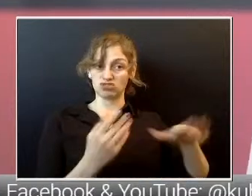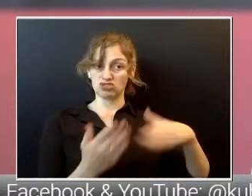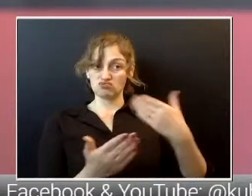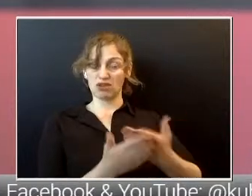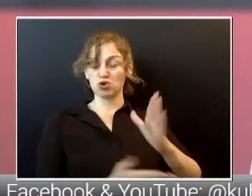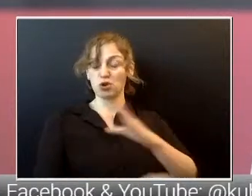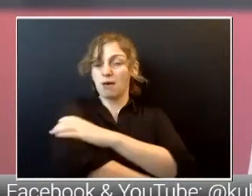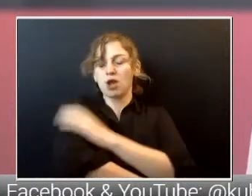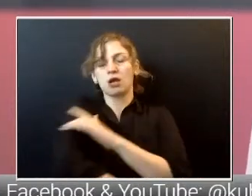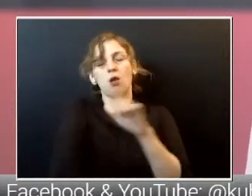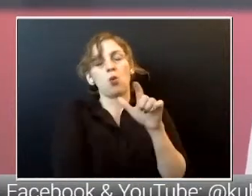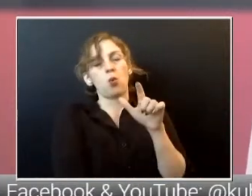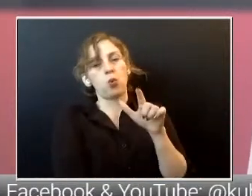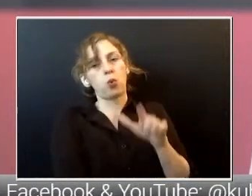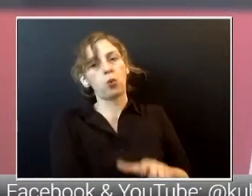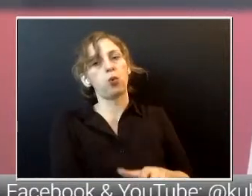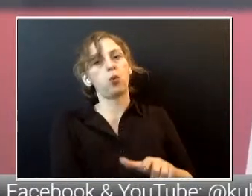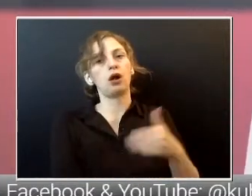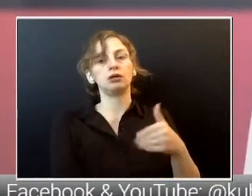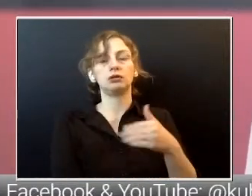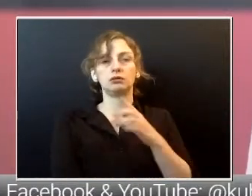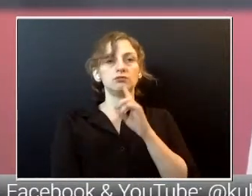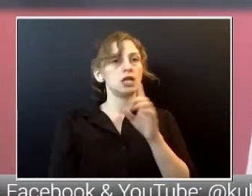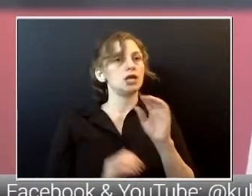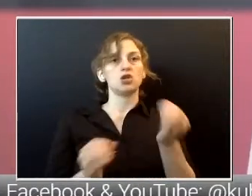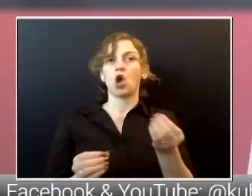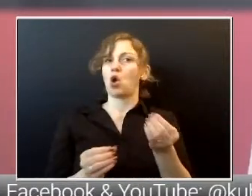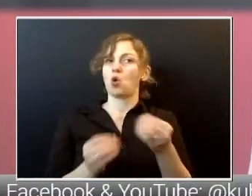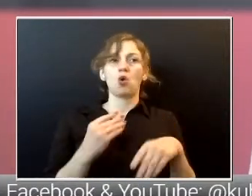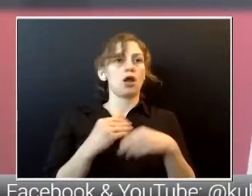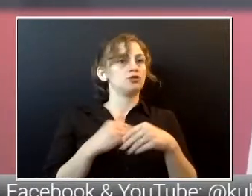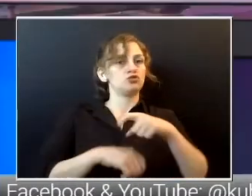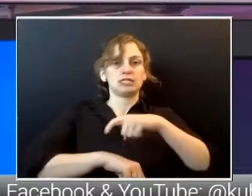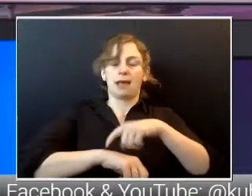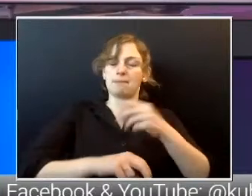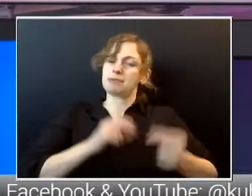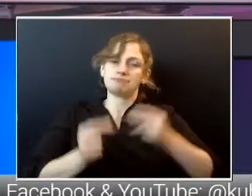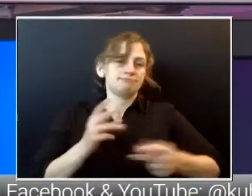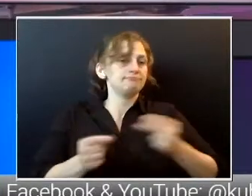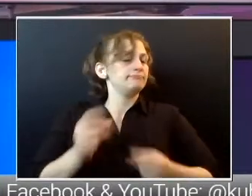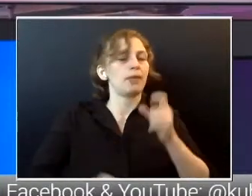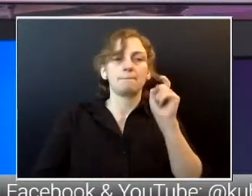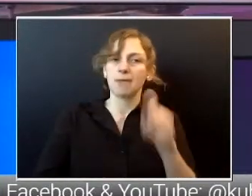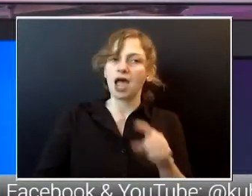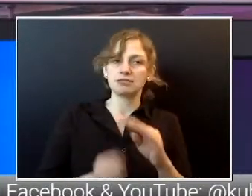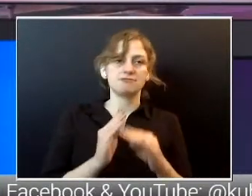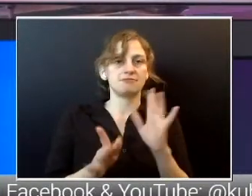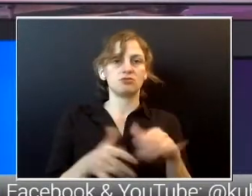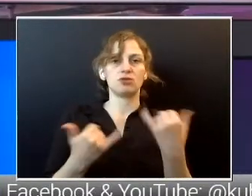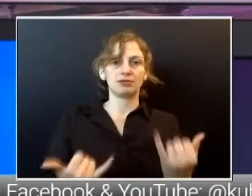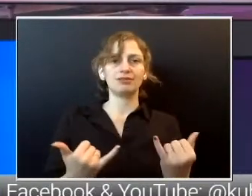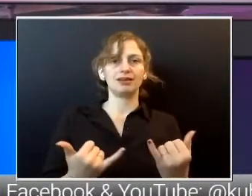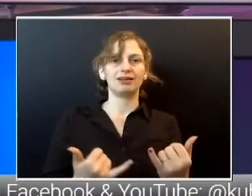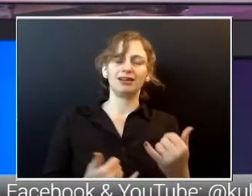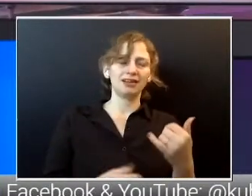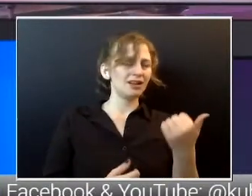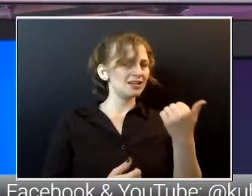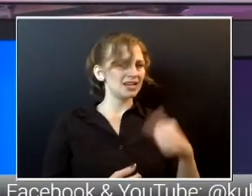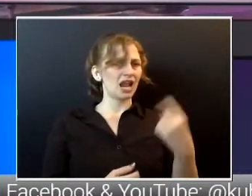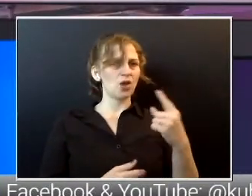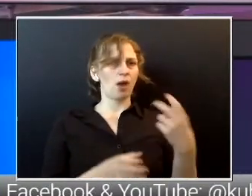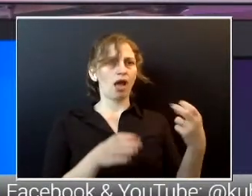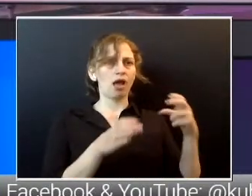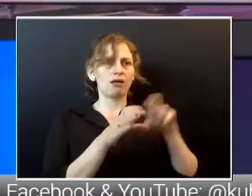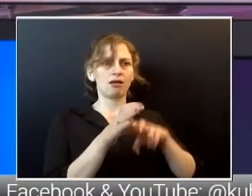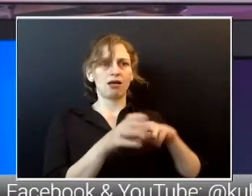there was really no time to spare. So it needs to be done immediately. Did anyone go in the helicopter with you? Was your friend able to go with you that you were